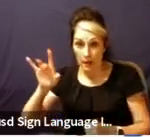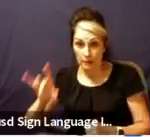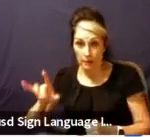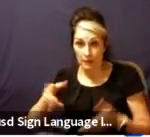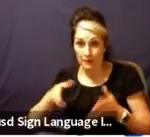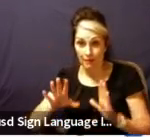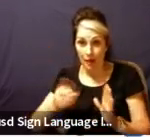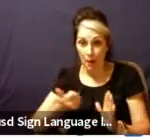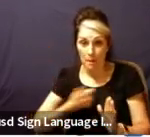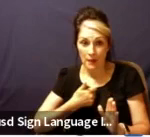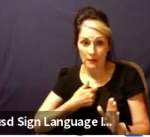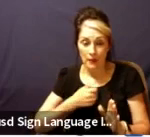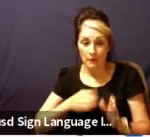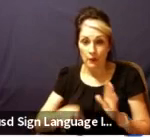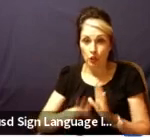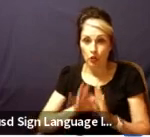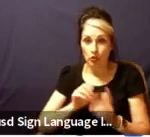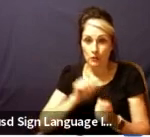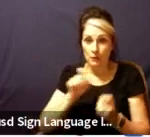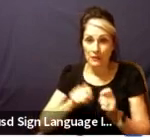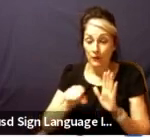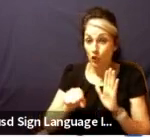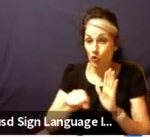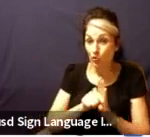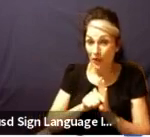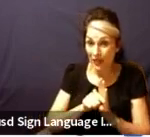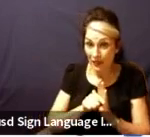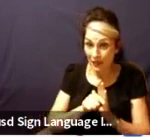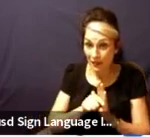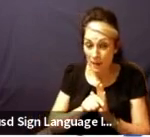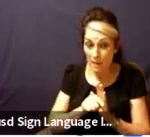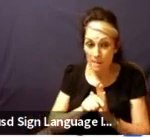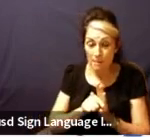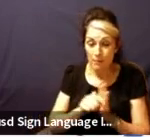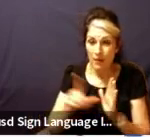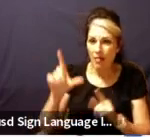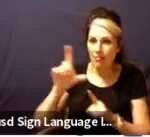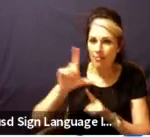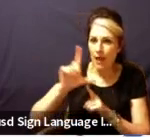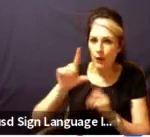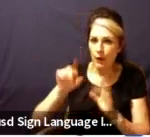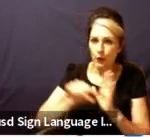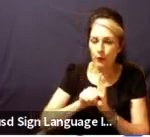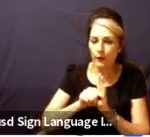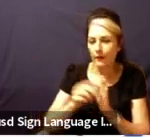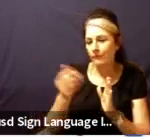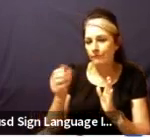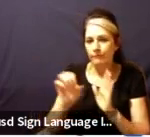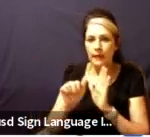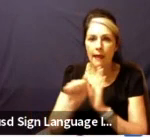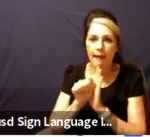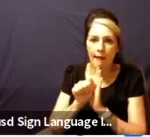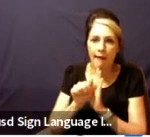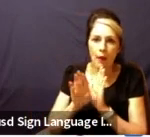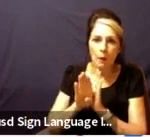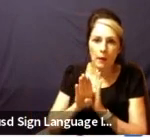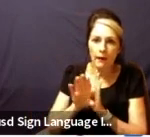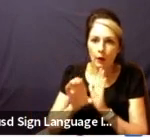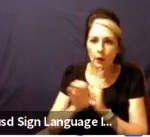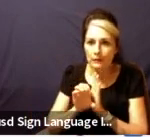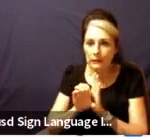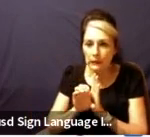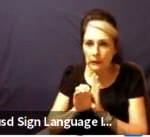me to choose a particular grade, um, letter grade, such as an A or a B or a